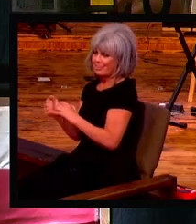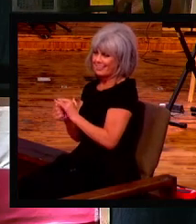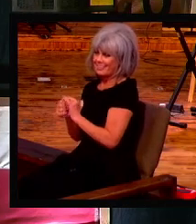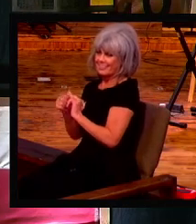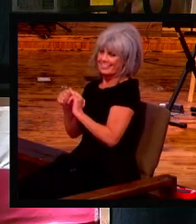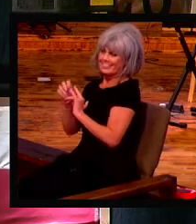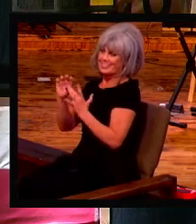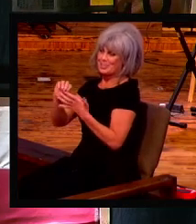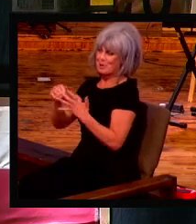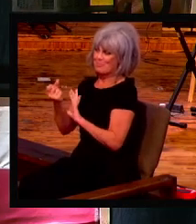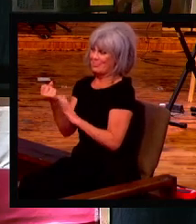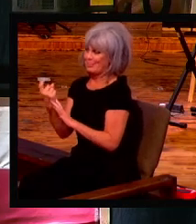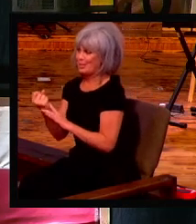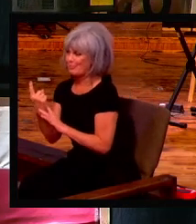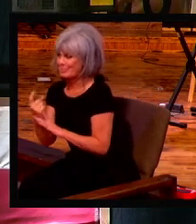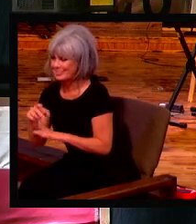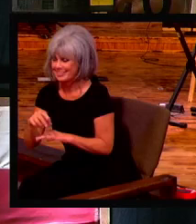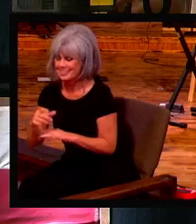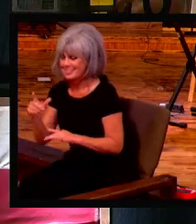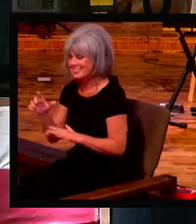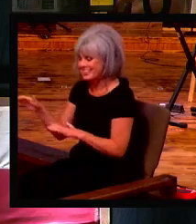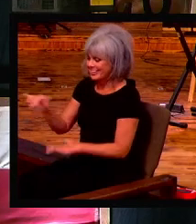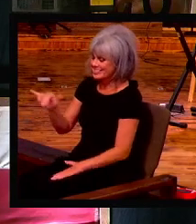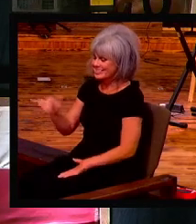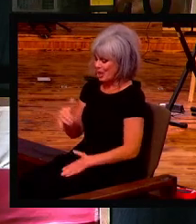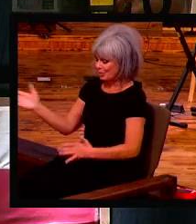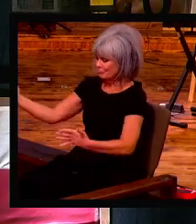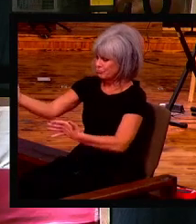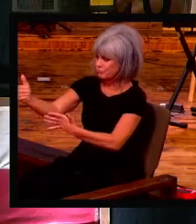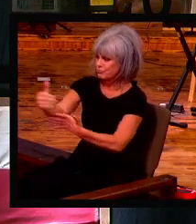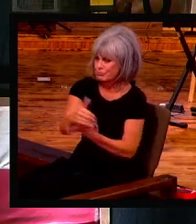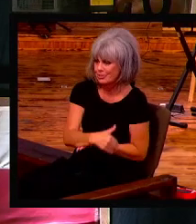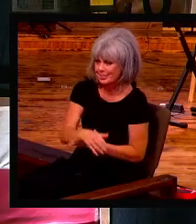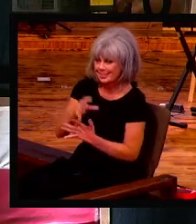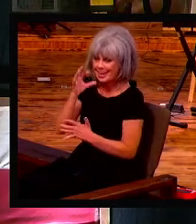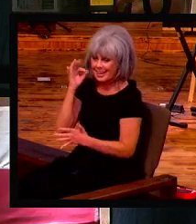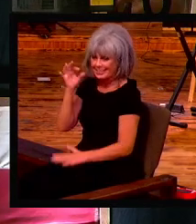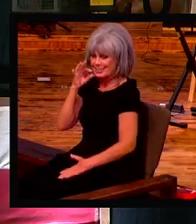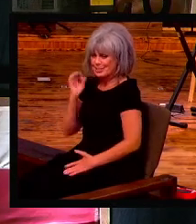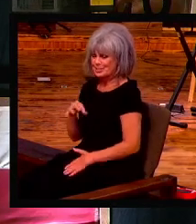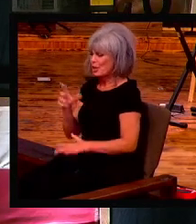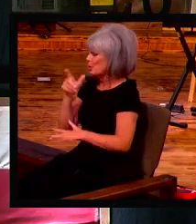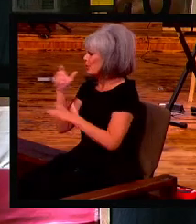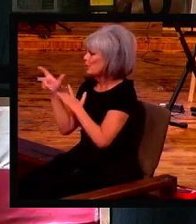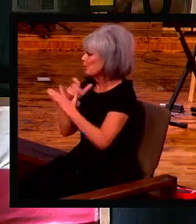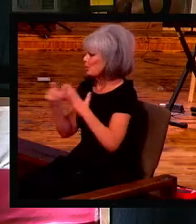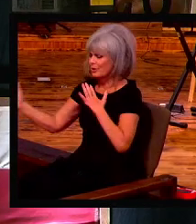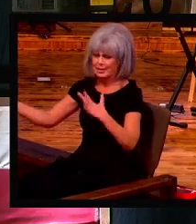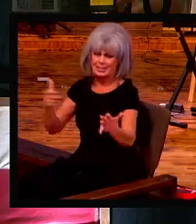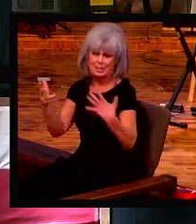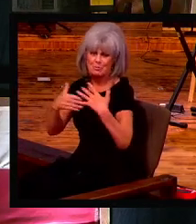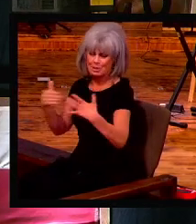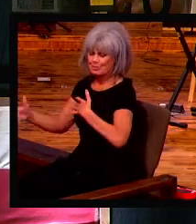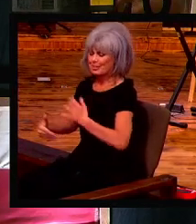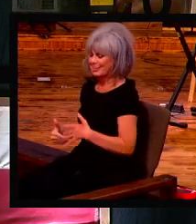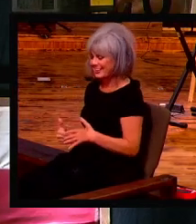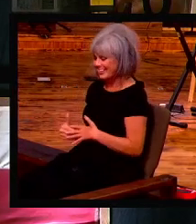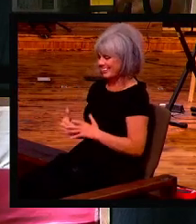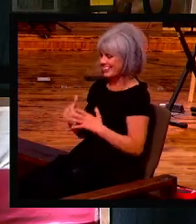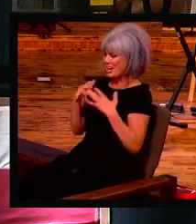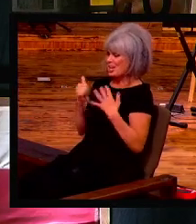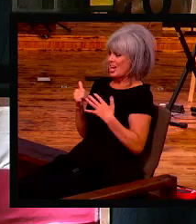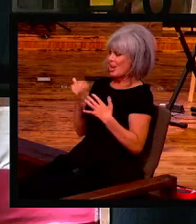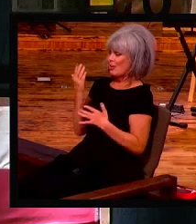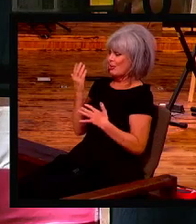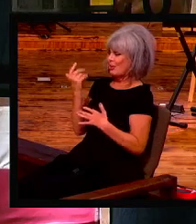number 11, so we got 10 kids. It's like herding cats. I'm like, hey, where's your siblings? Where's your siblings? Y'all come here. We're about to go in labor. Hurry up. Come on. So now everybody's